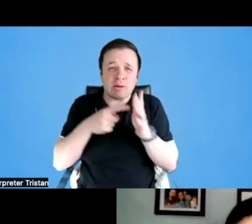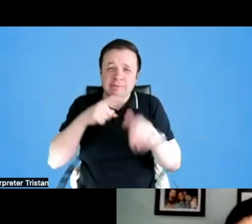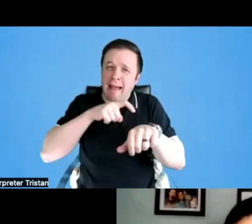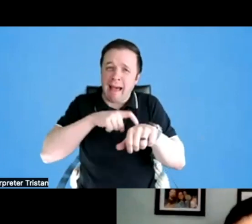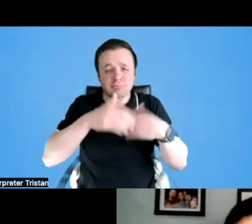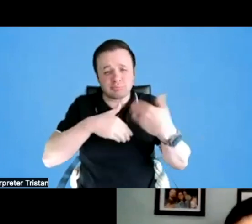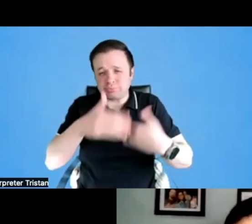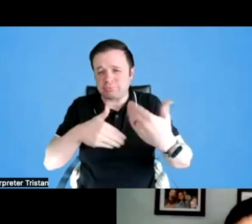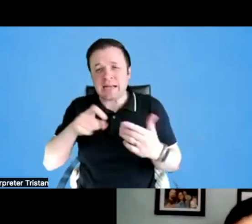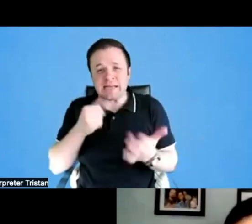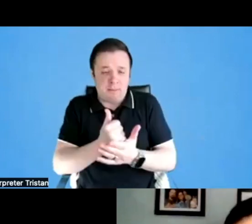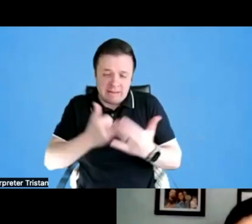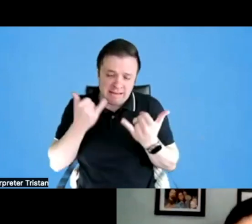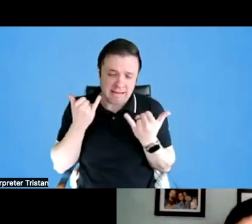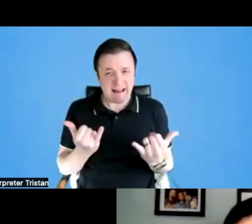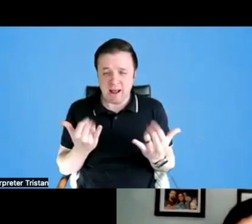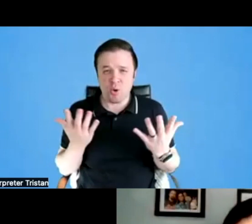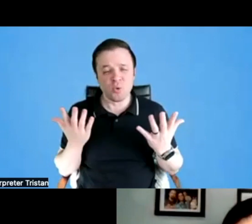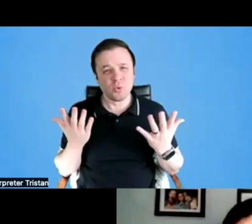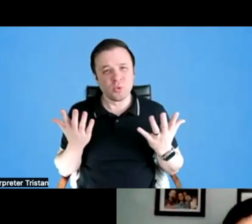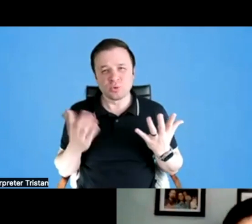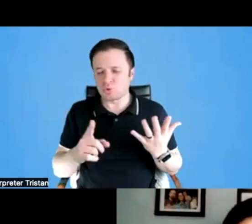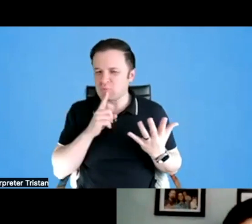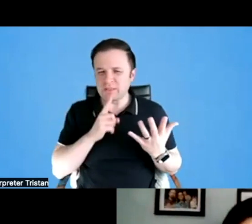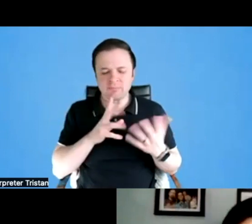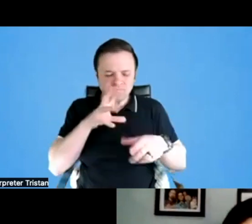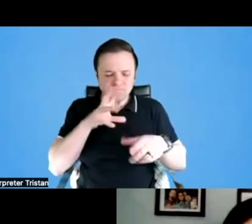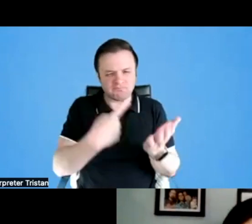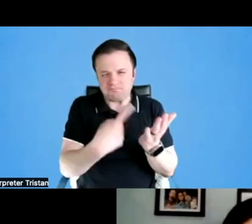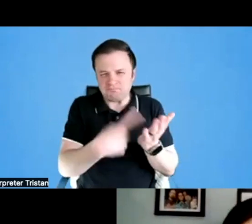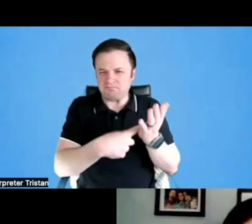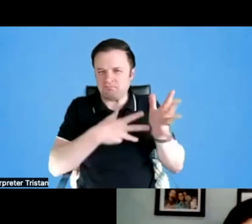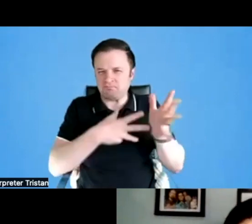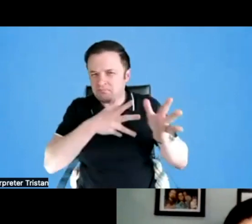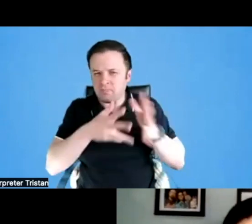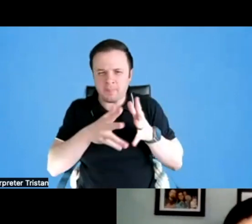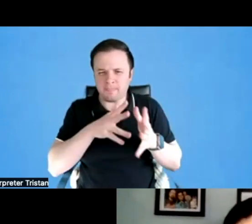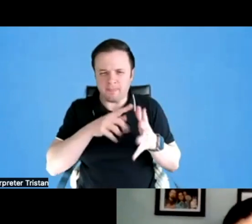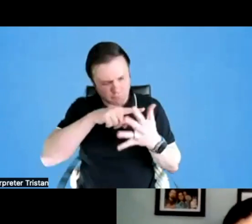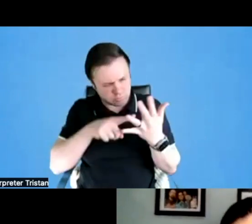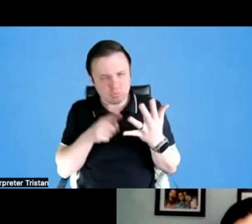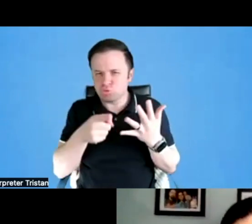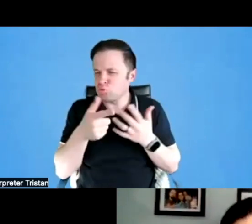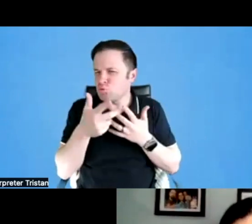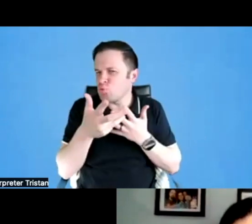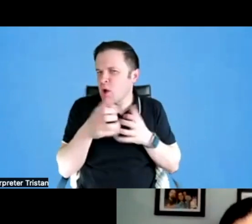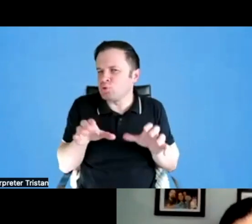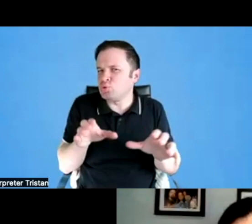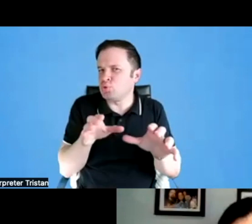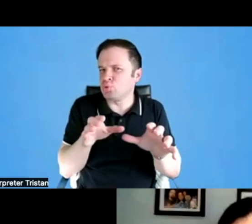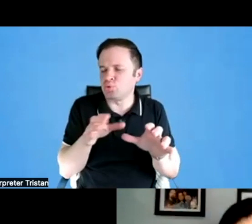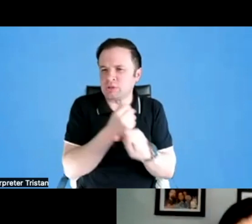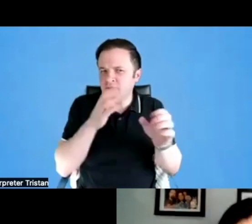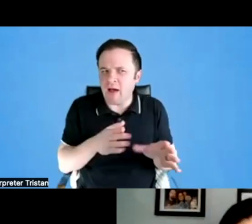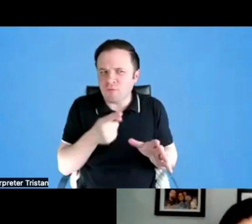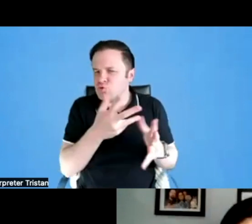help today. And so really engaging in conversations about what are all the things that you're interested in doing as a survivor